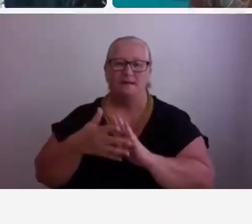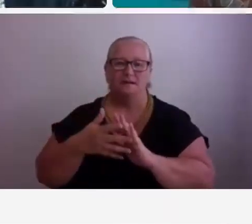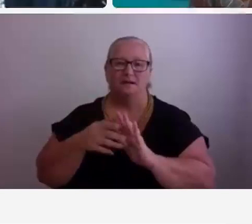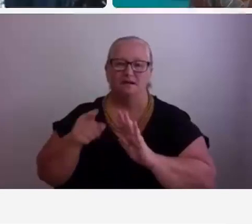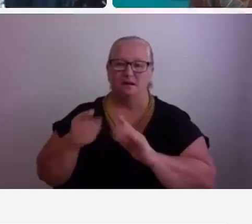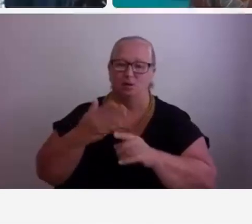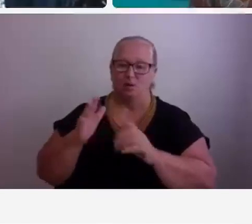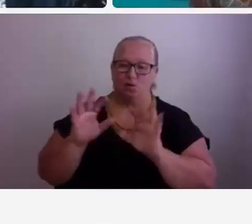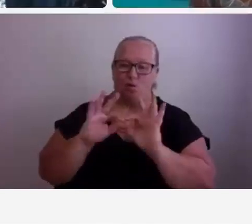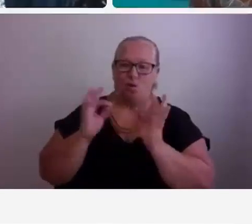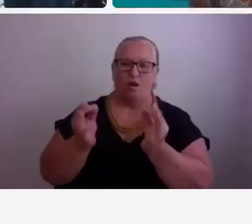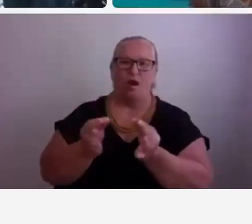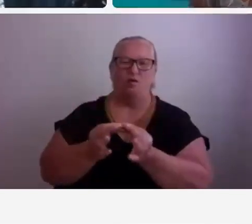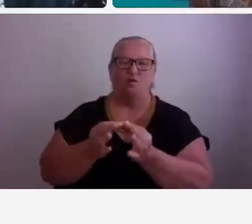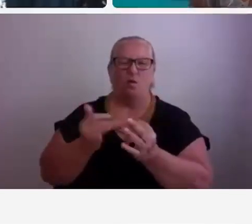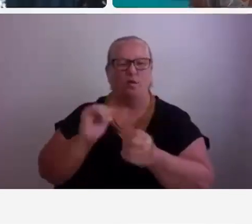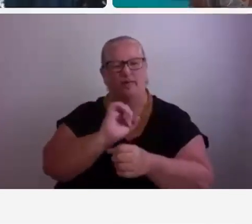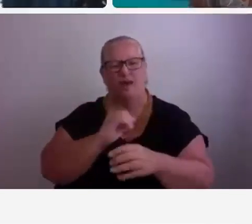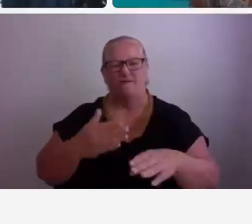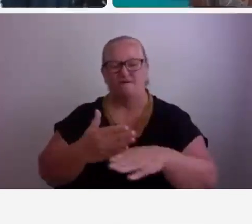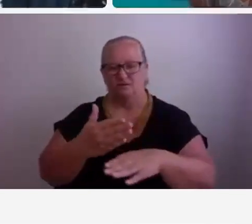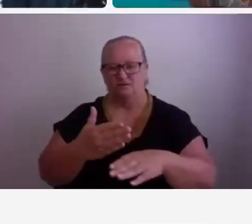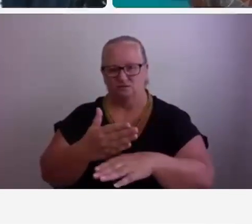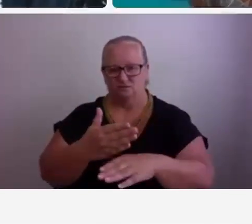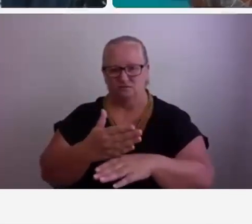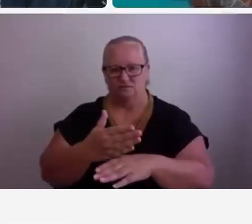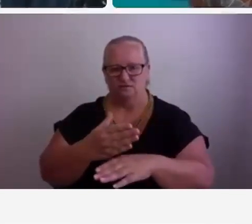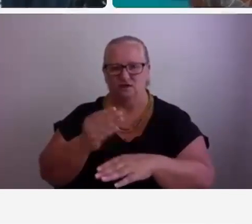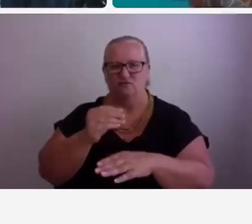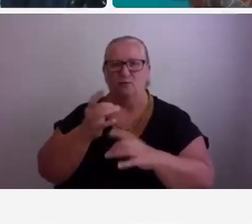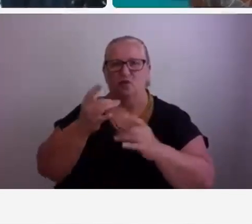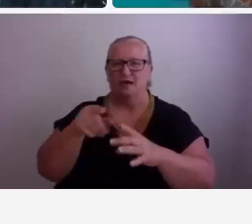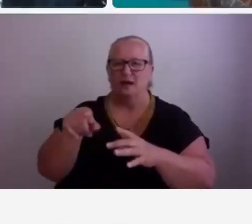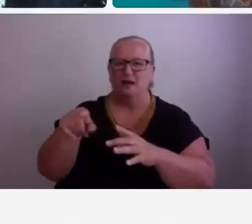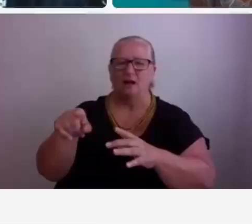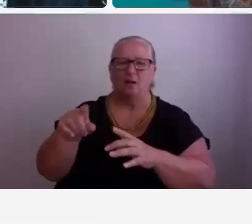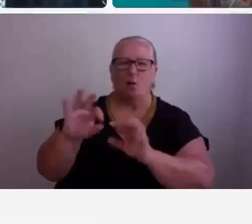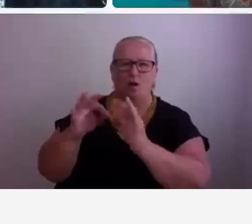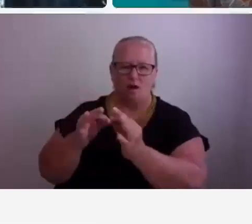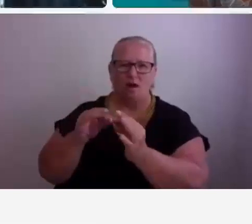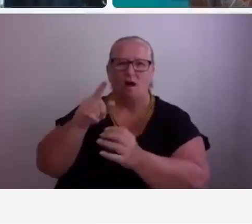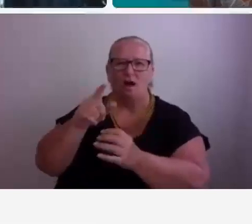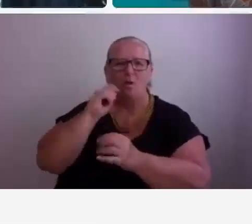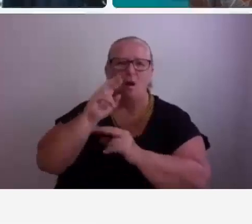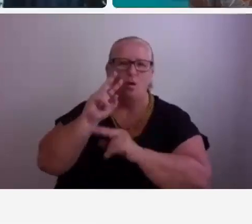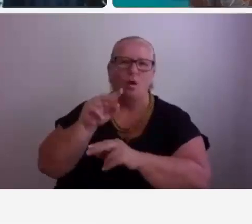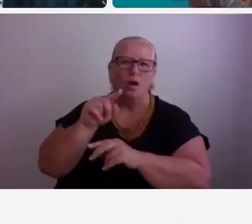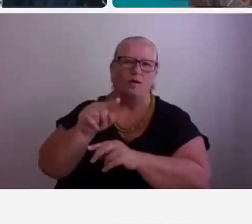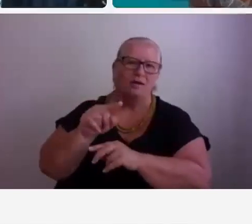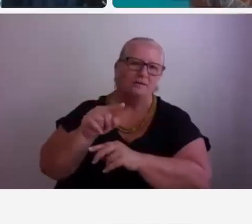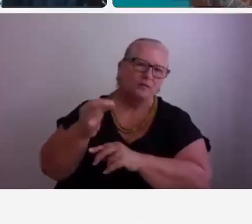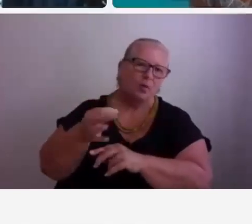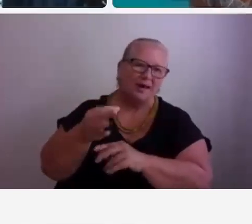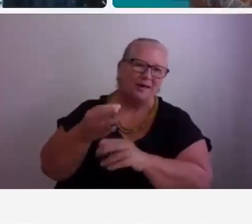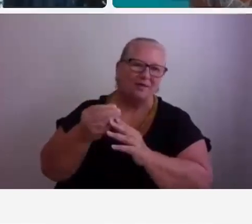new organisation or the new functions in the existing organisation would have it look at the weightings associated with